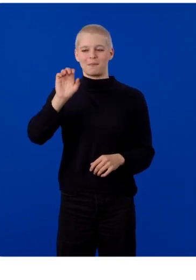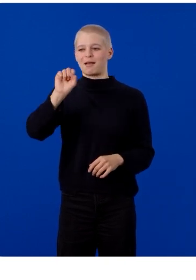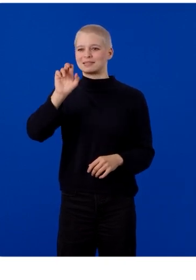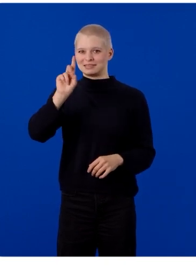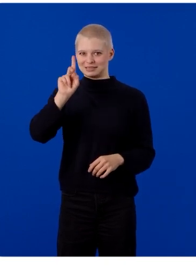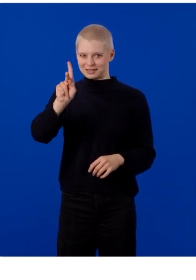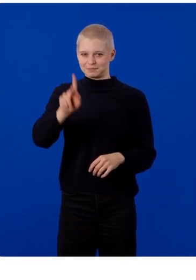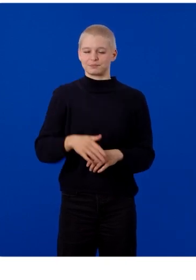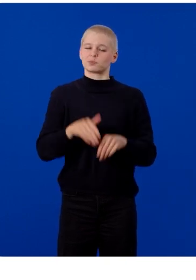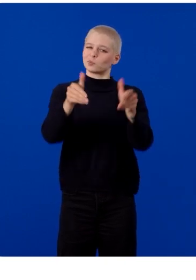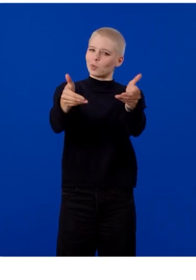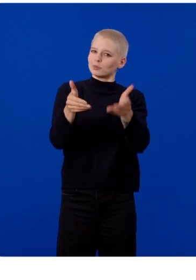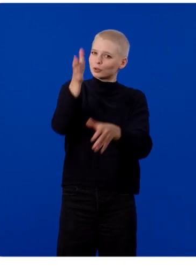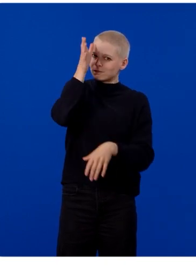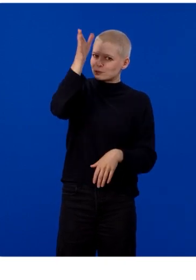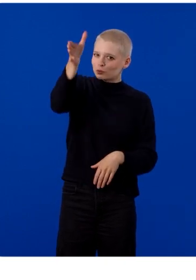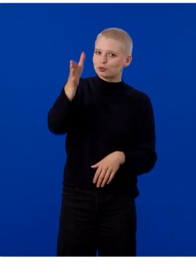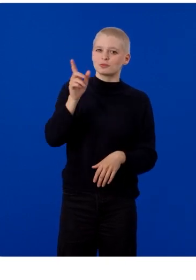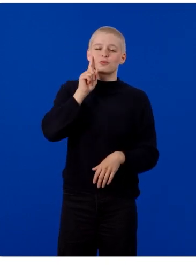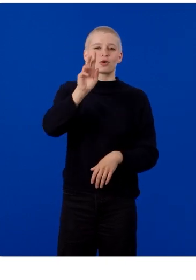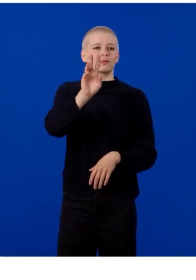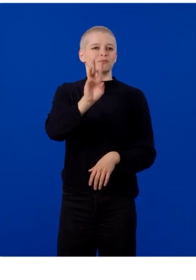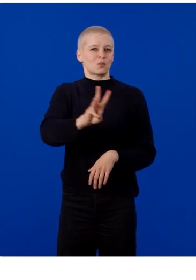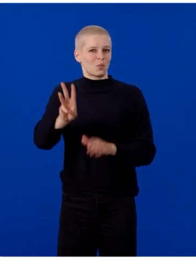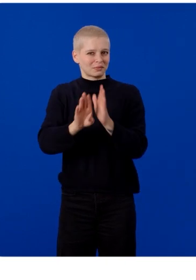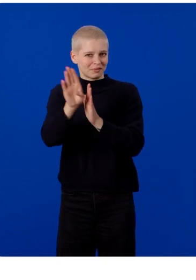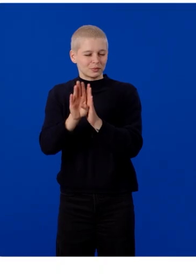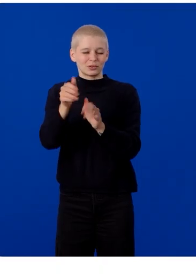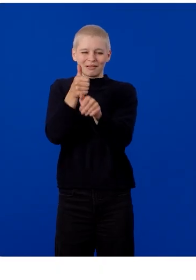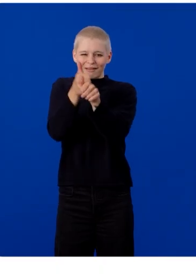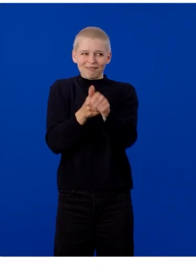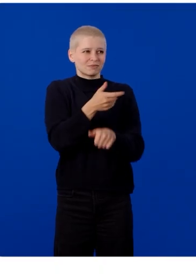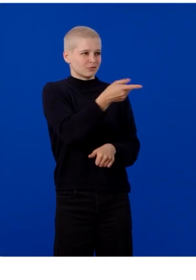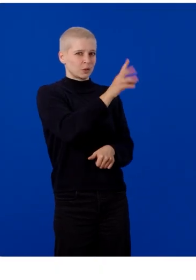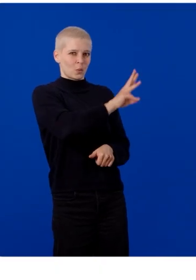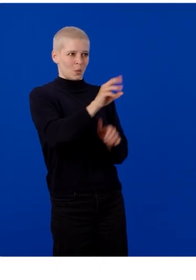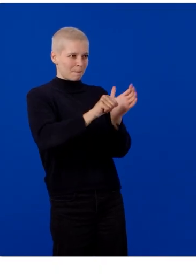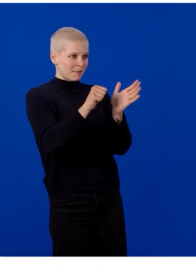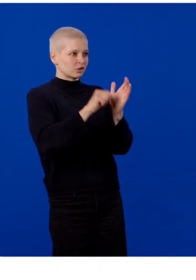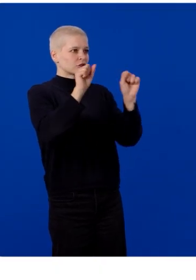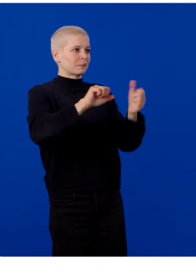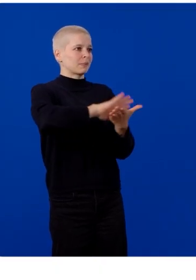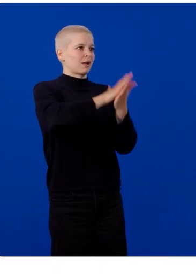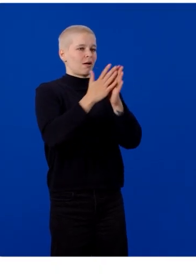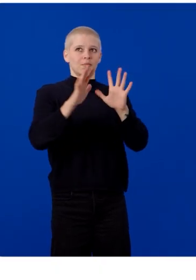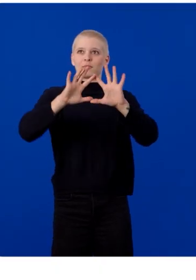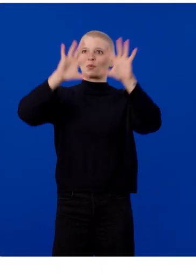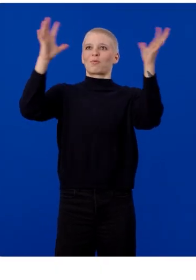Welcome to the future of web development, where every web page can become a world.